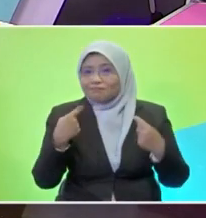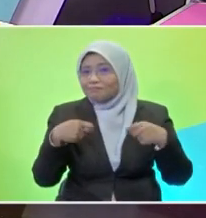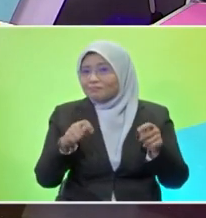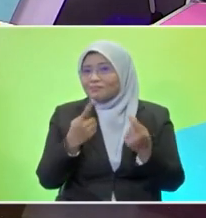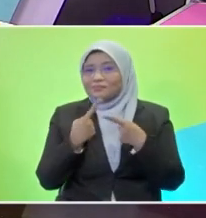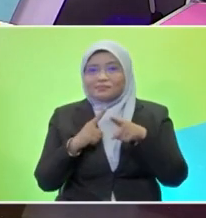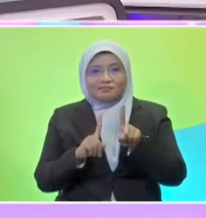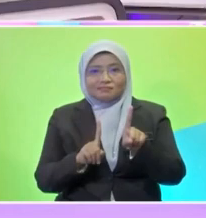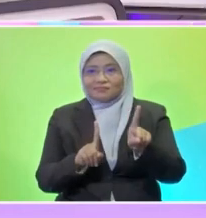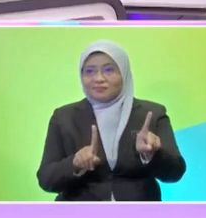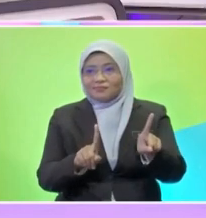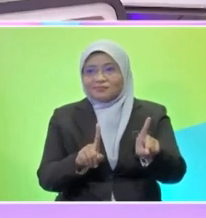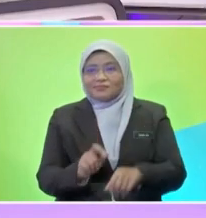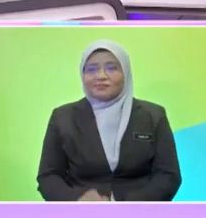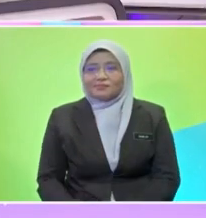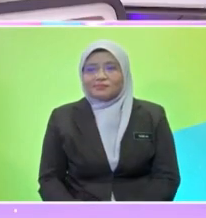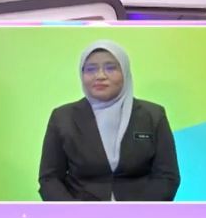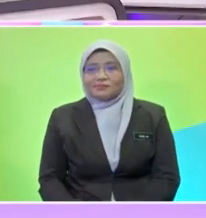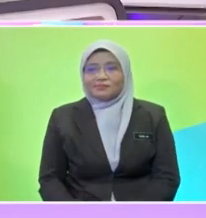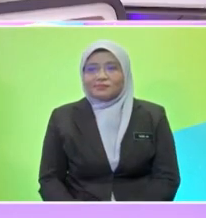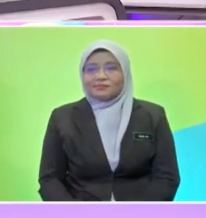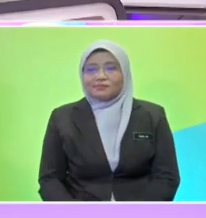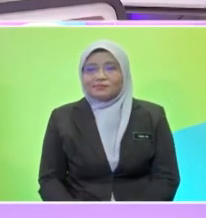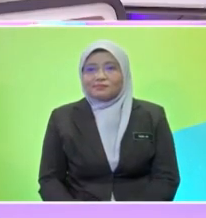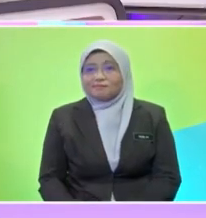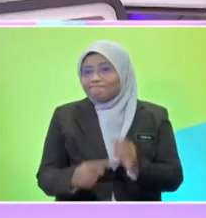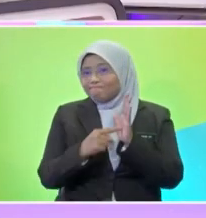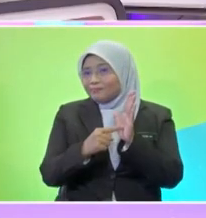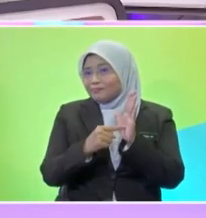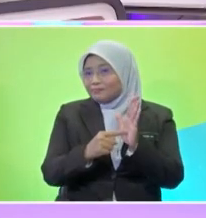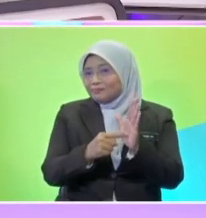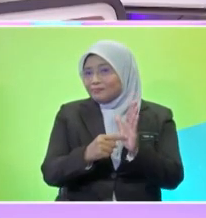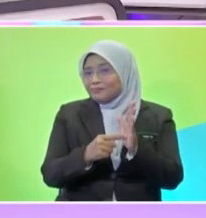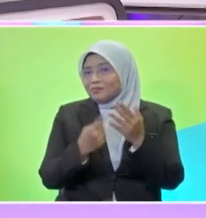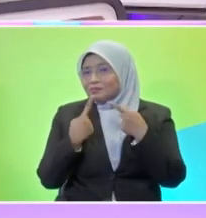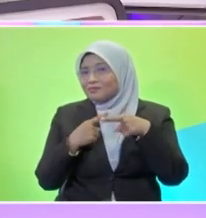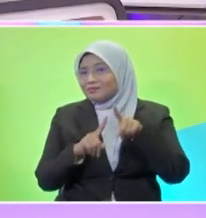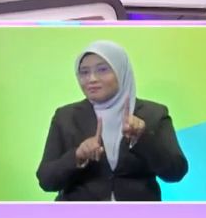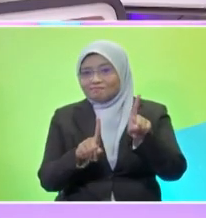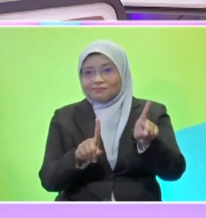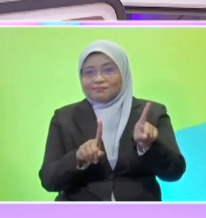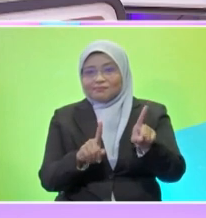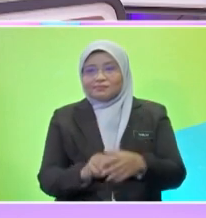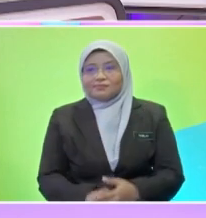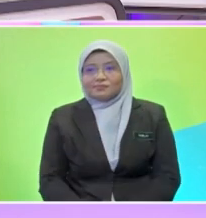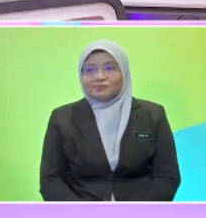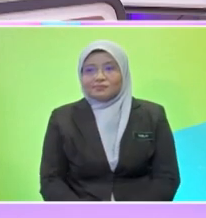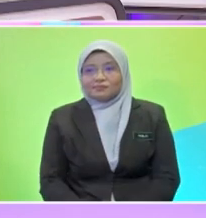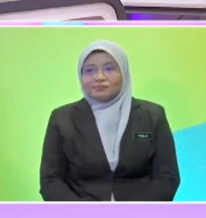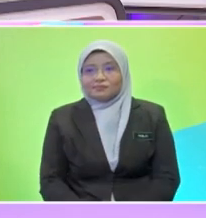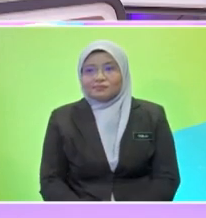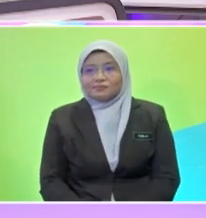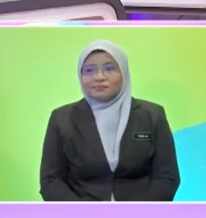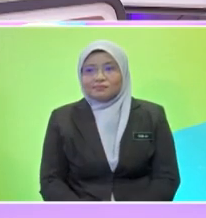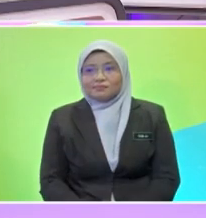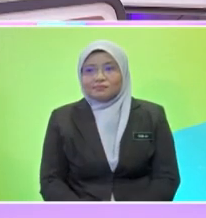why. Okay, Shifa. Okay, she's ready. Okay, Shifa, can you please share us your question? Okay, Shifa, read the question. Can you